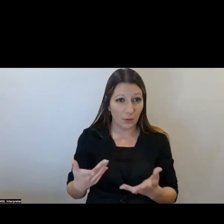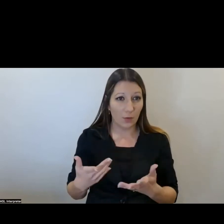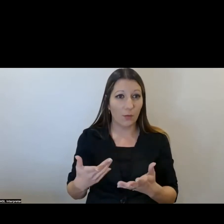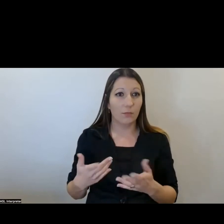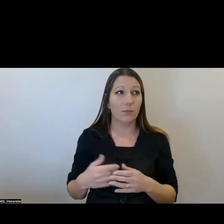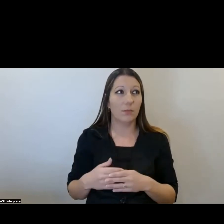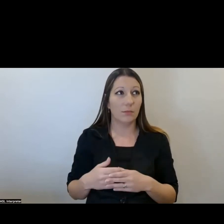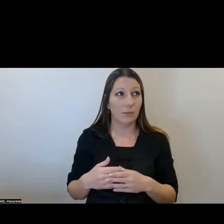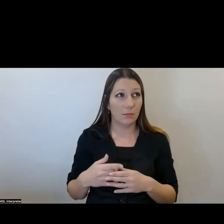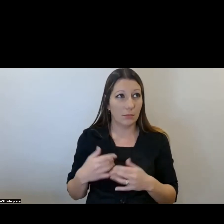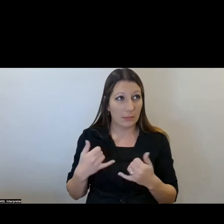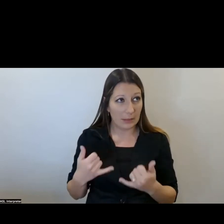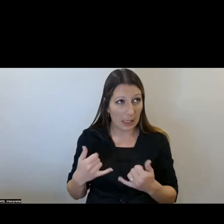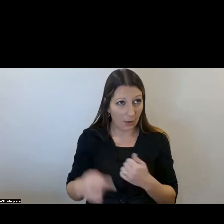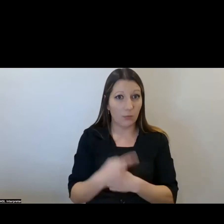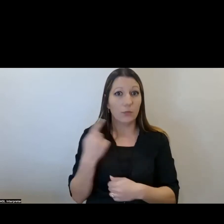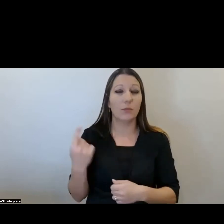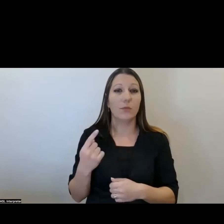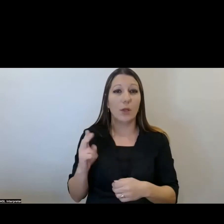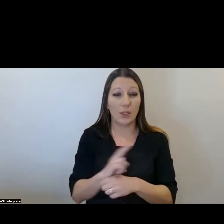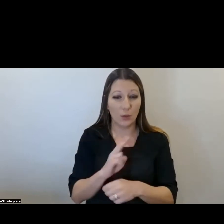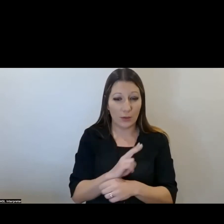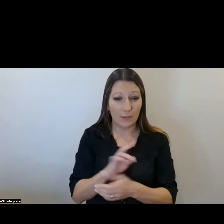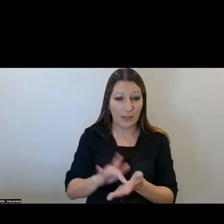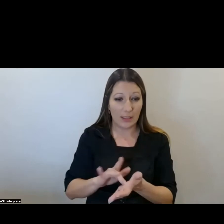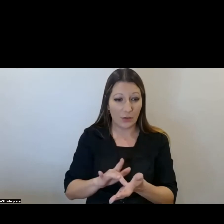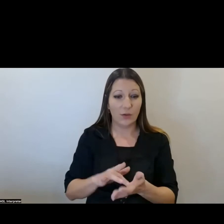on this medication, which is called lamotrigine,